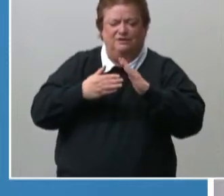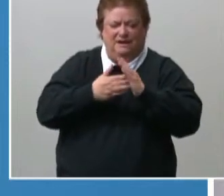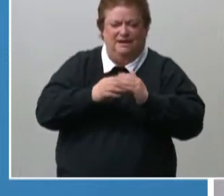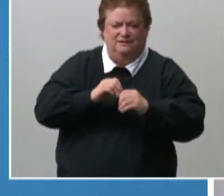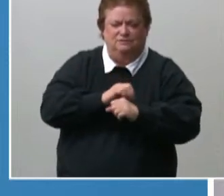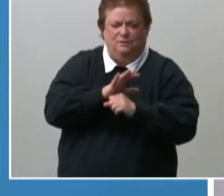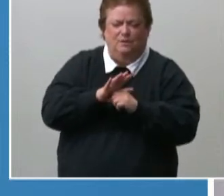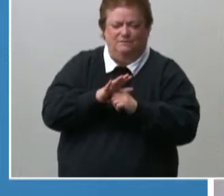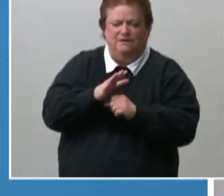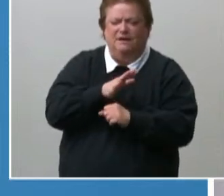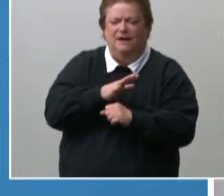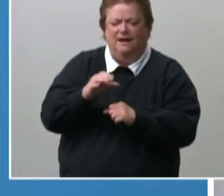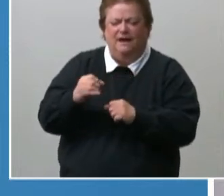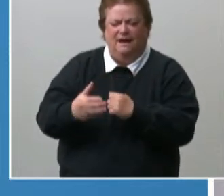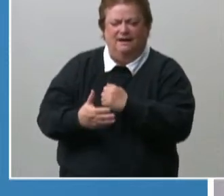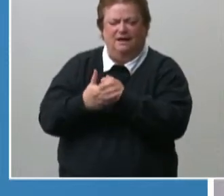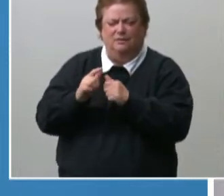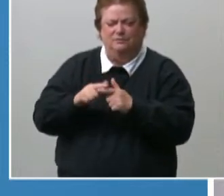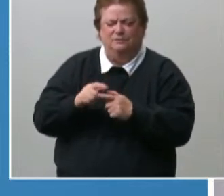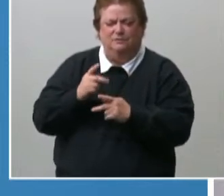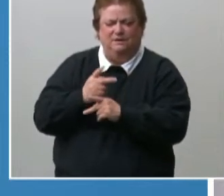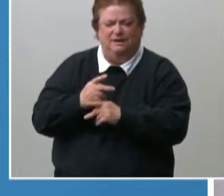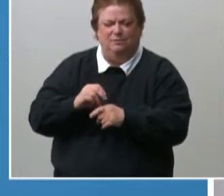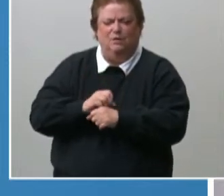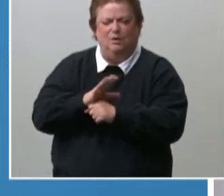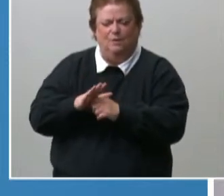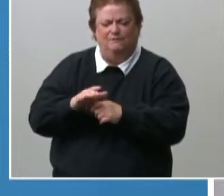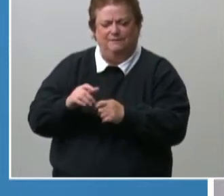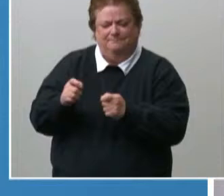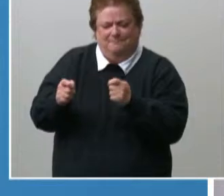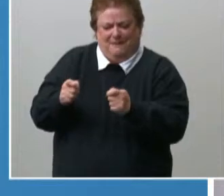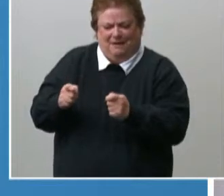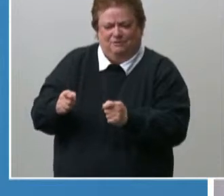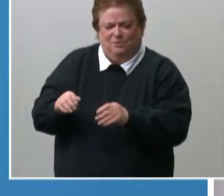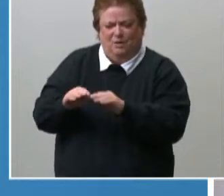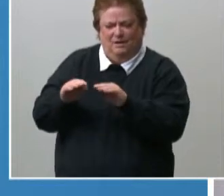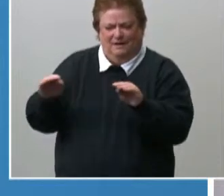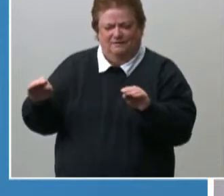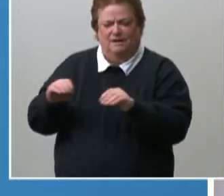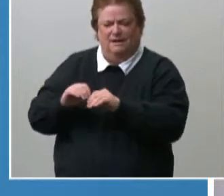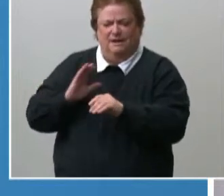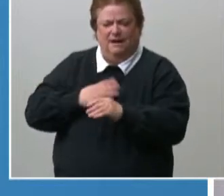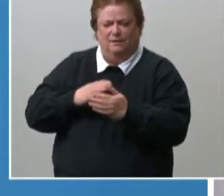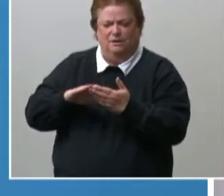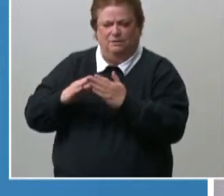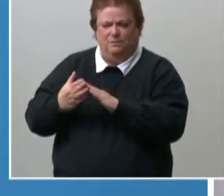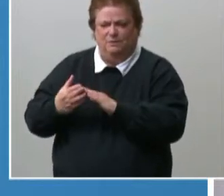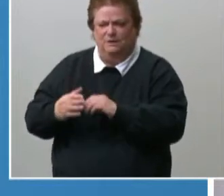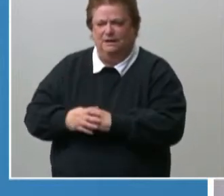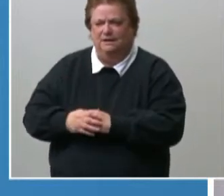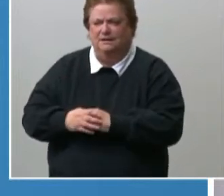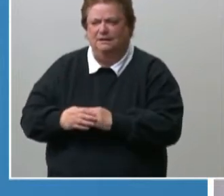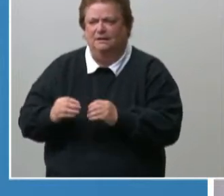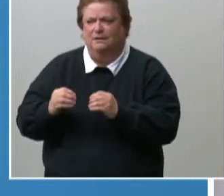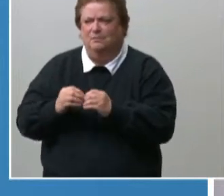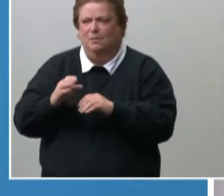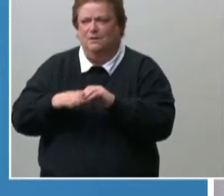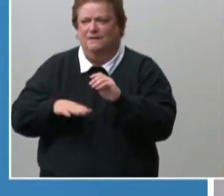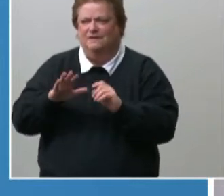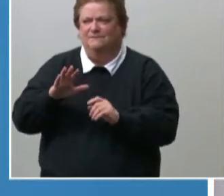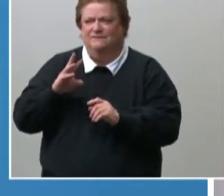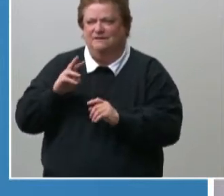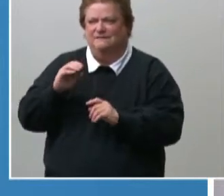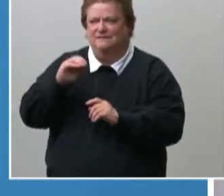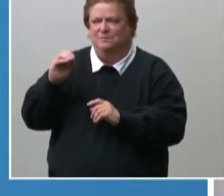helps to keep COVID-19 at a more manageable level in the community. More than 66% of